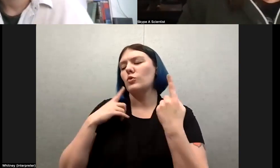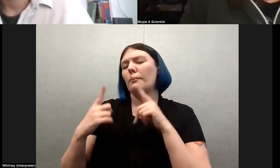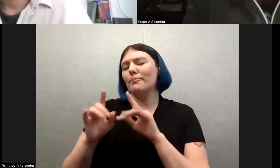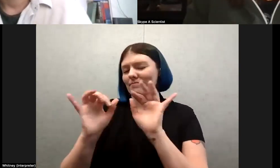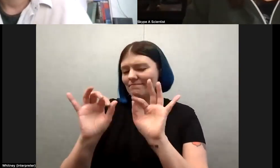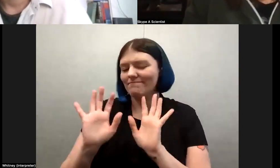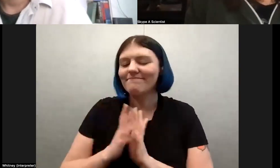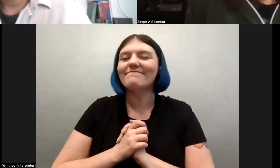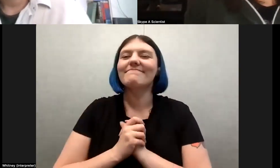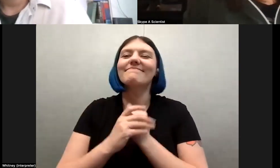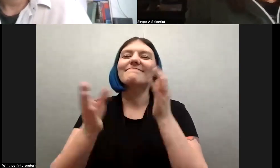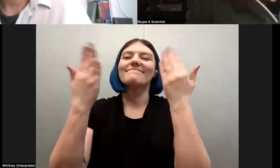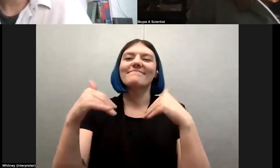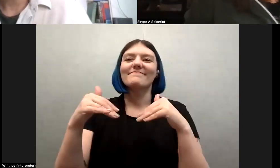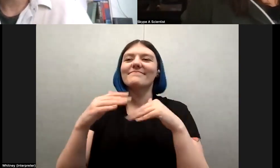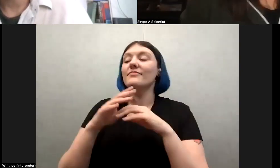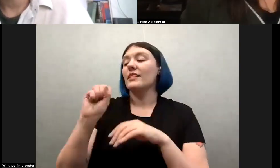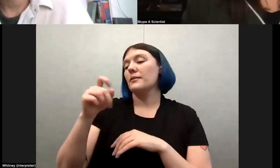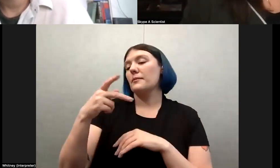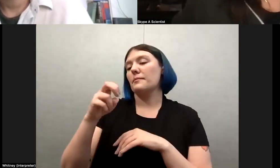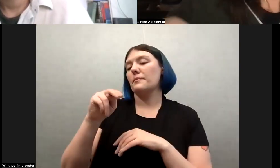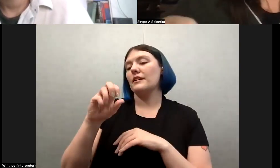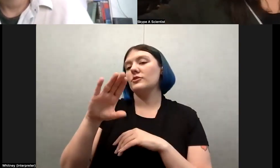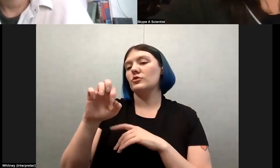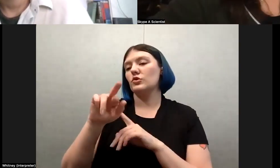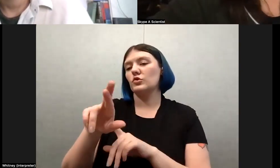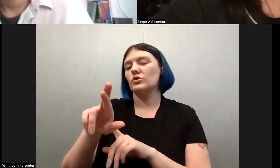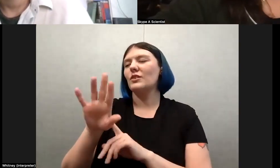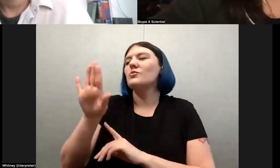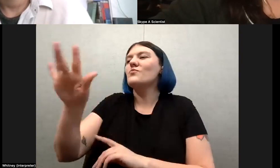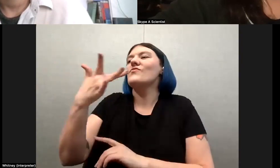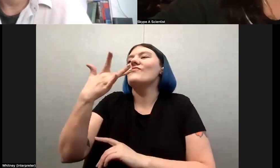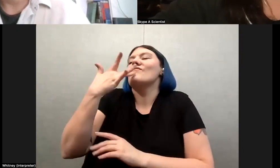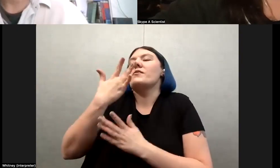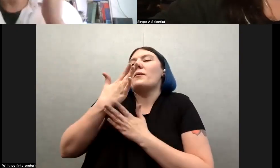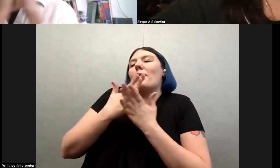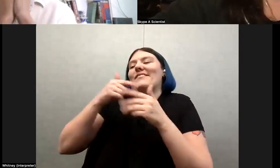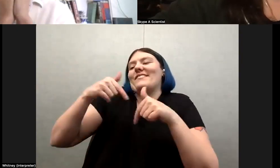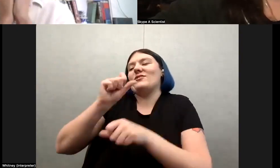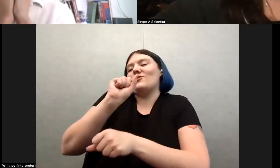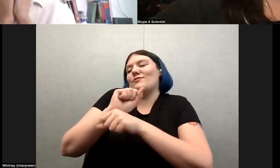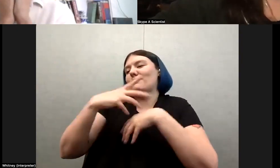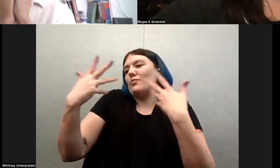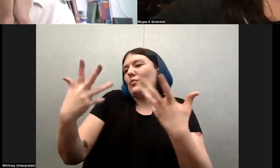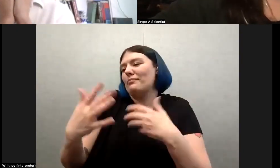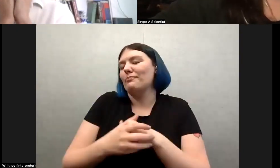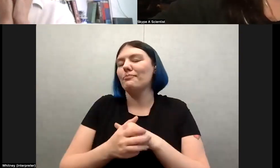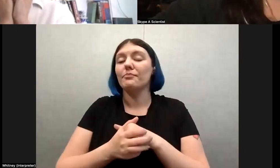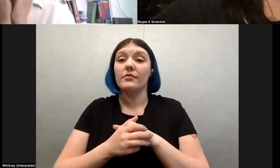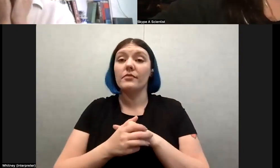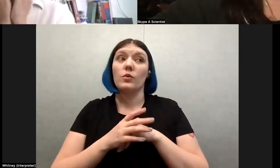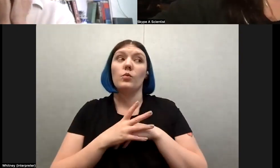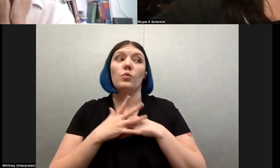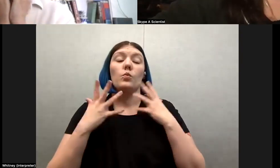Okay, next question is from Spencer. What is your favorite part about being a restoration ecologist? Oh my goodness. This